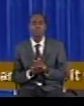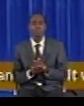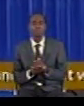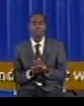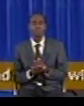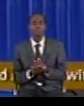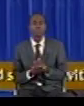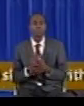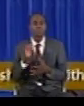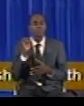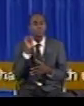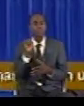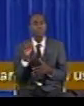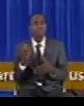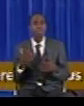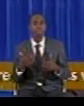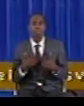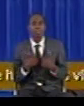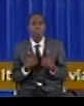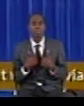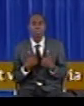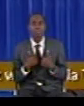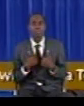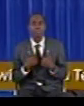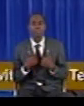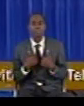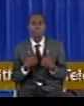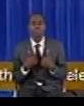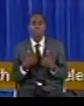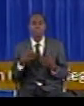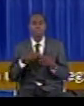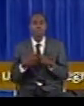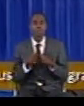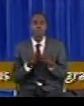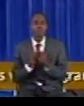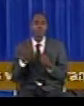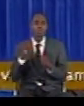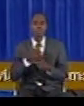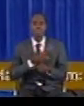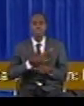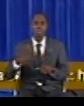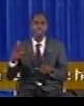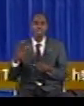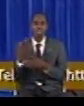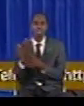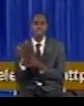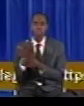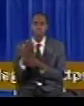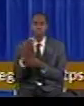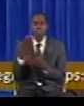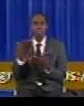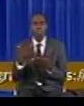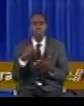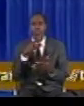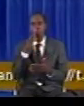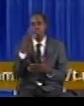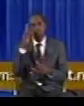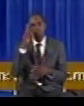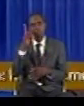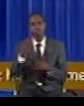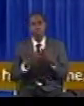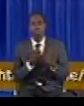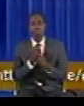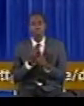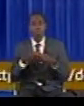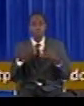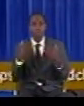growth on her right index finger, which has been there for 1 year. But today, she has